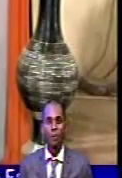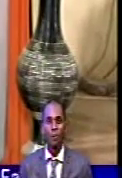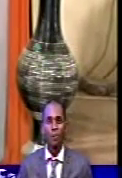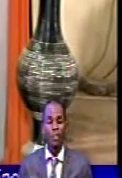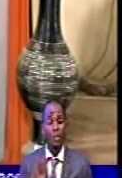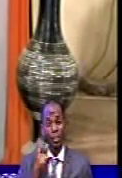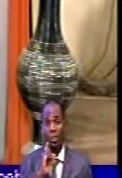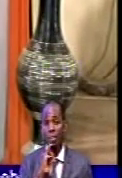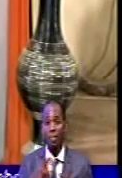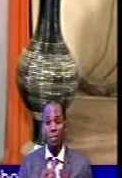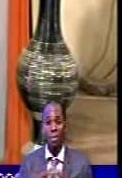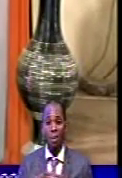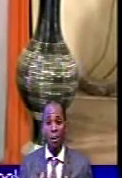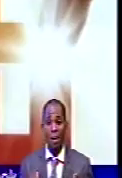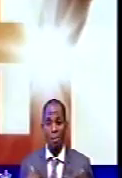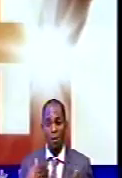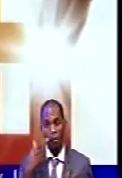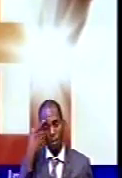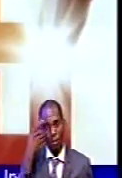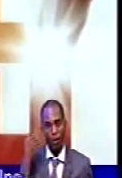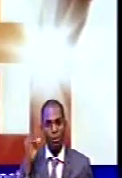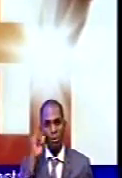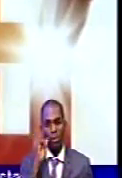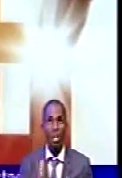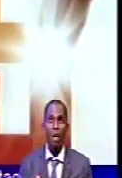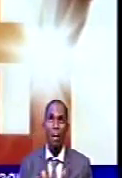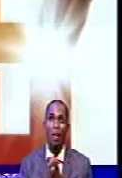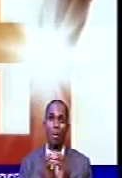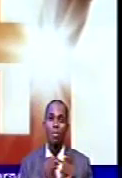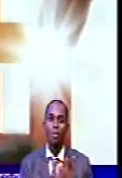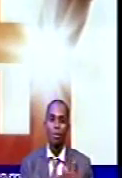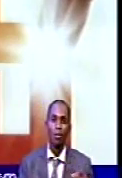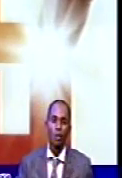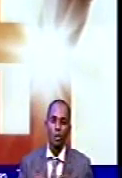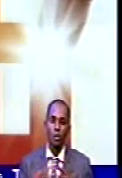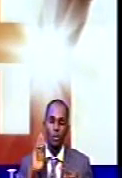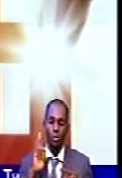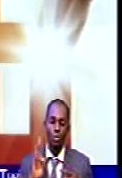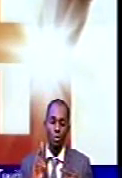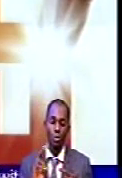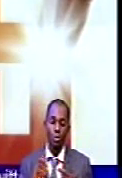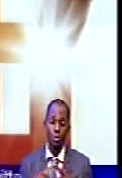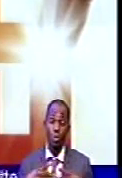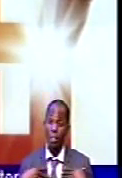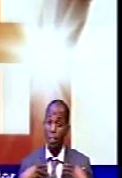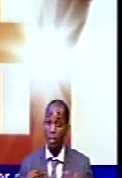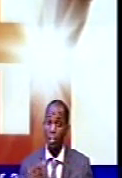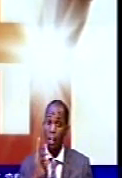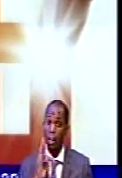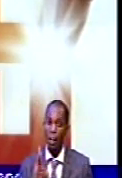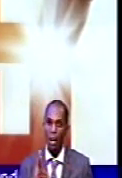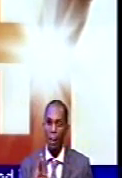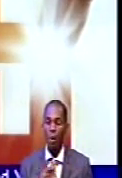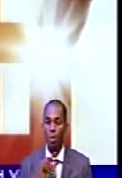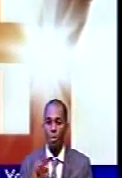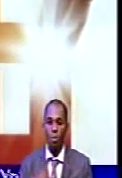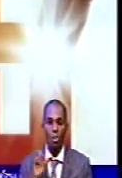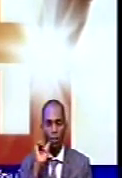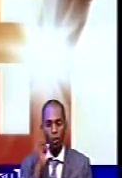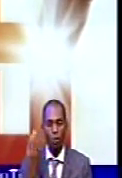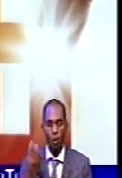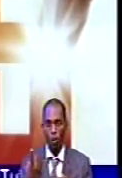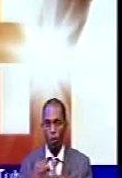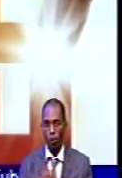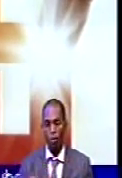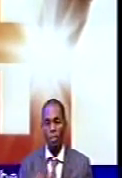said, God, see me through, Lord, so that I will be able to walk like others. Praise the Lord. Instantaneous